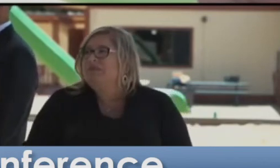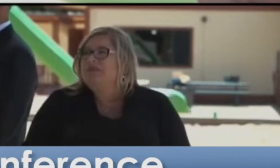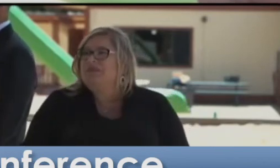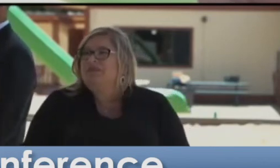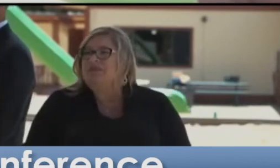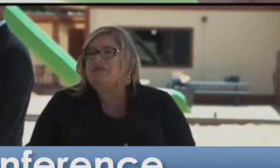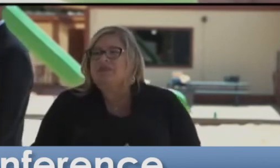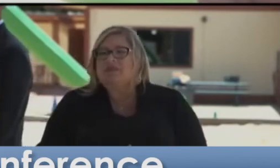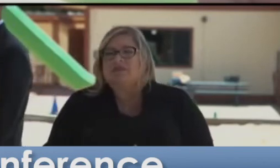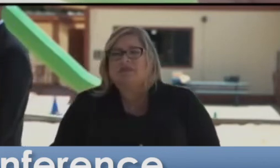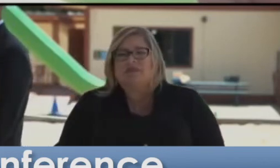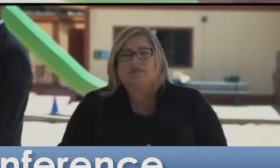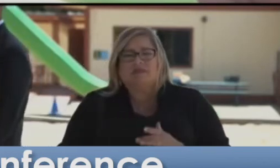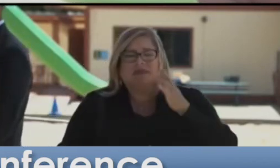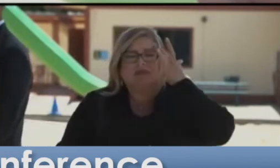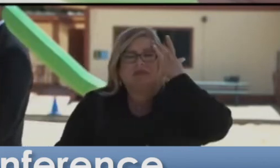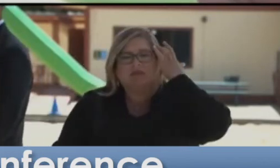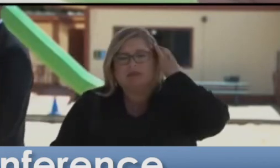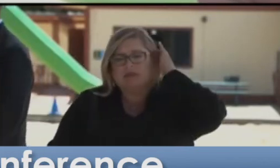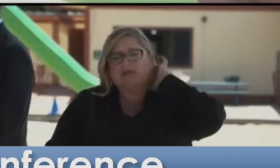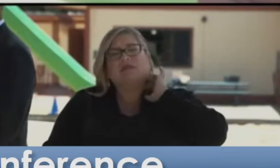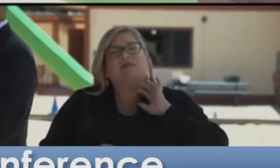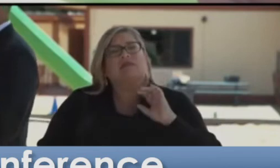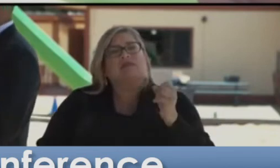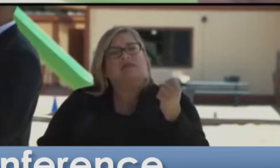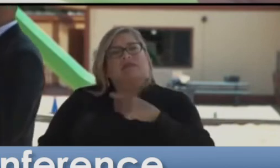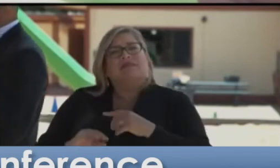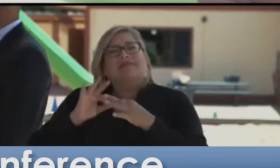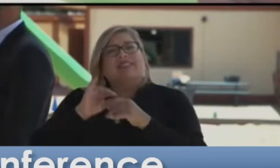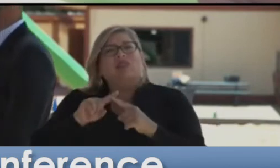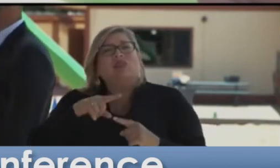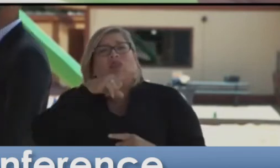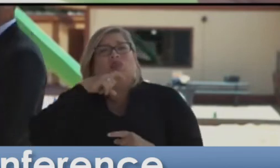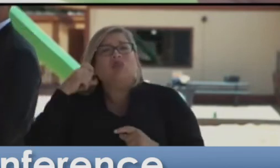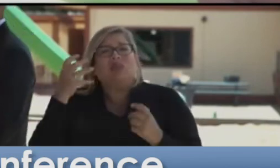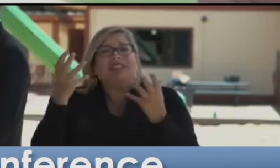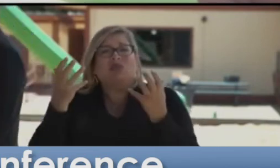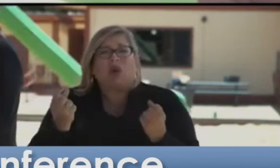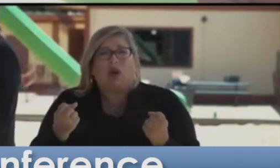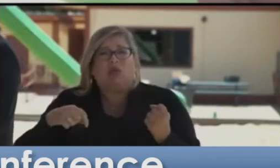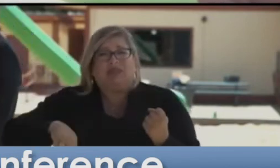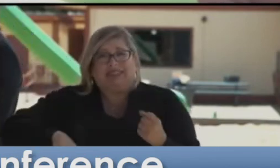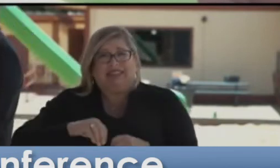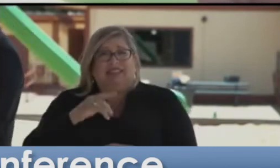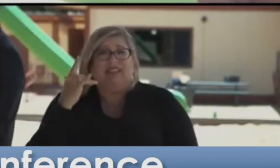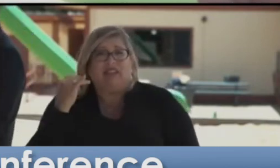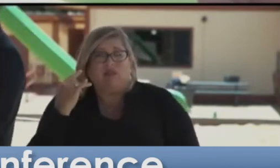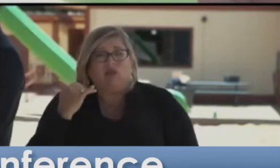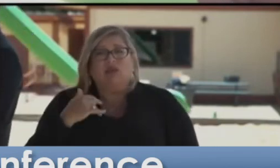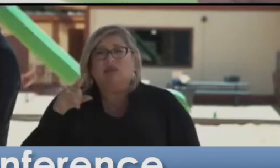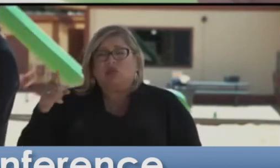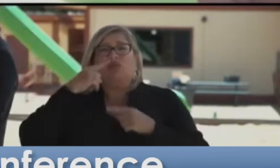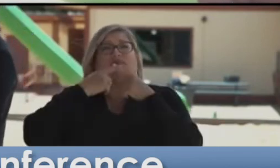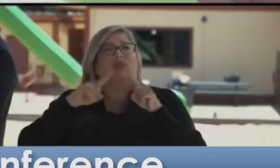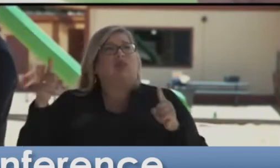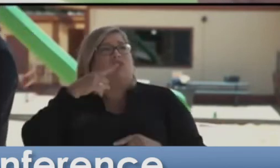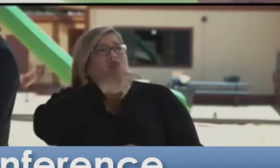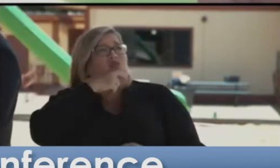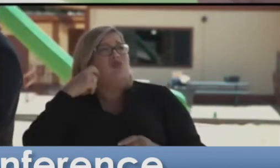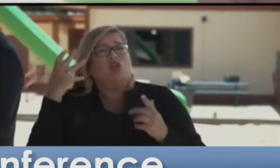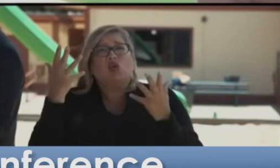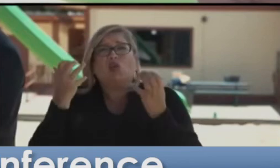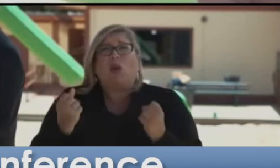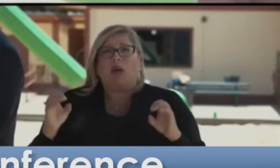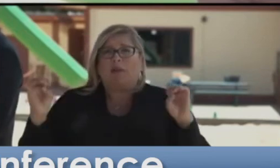And then this one is about the drought in California. You declare a drought emergency. Is there a reason